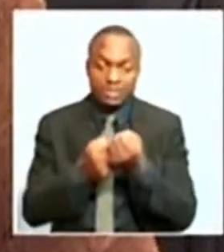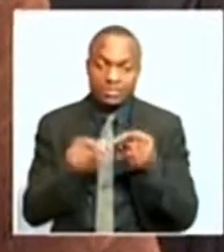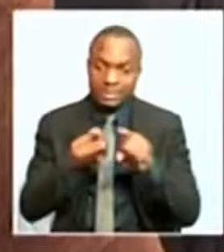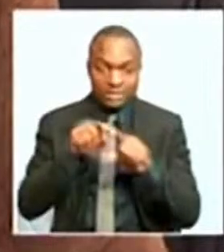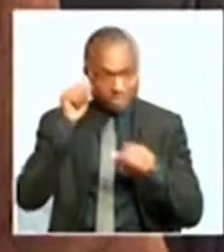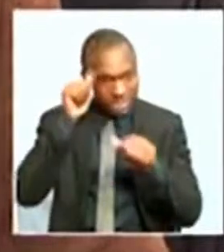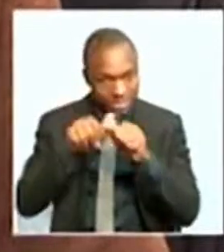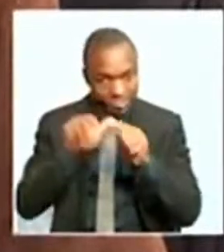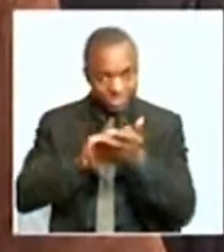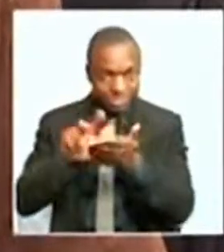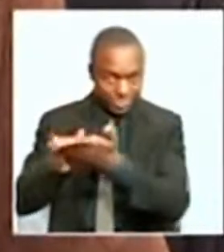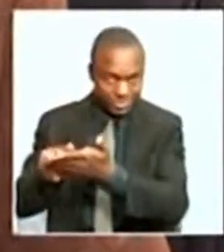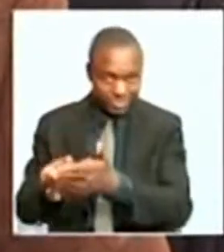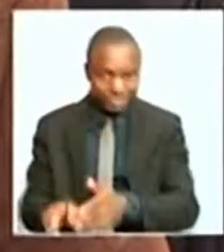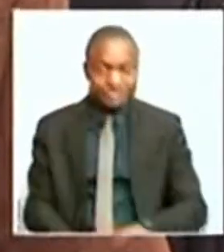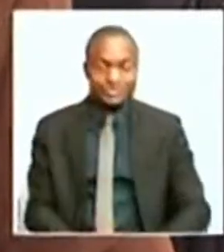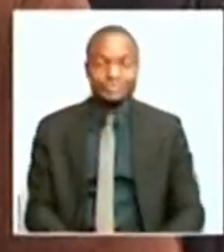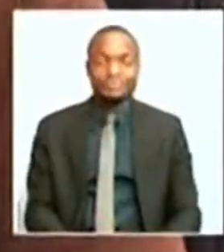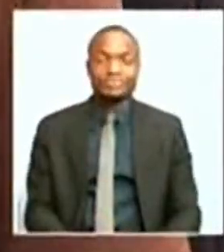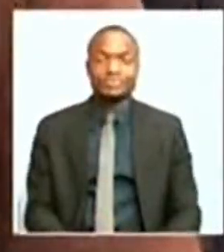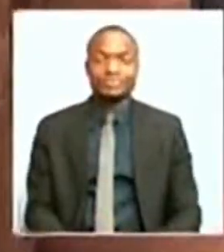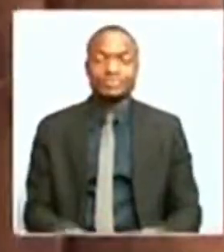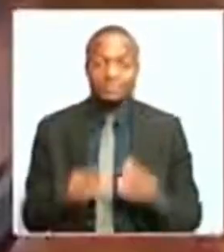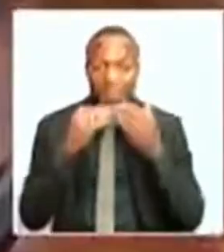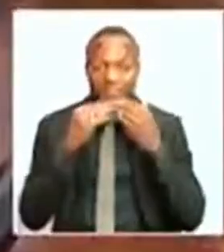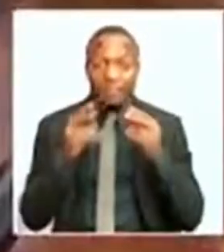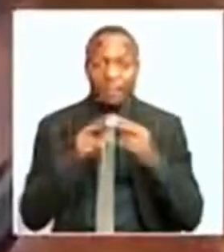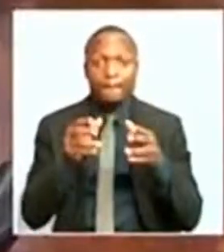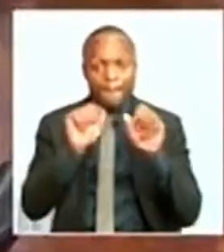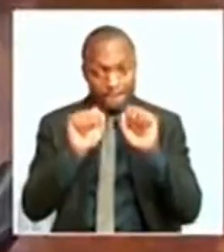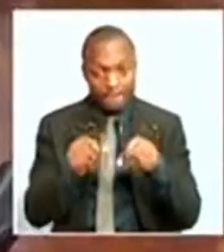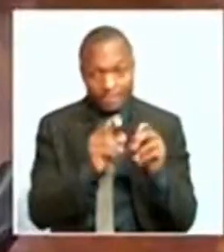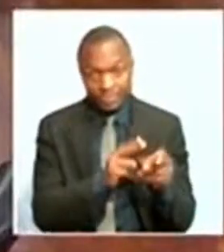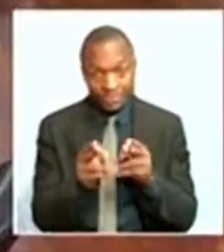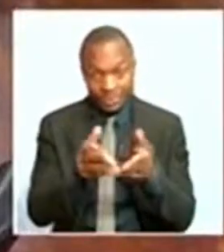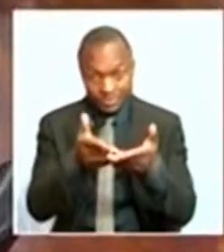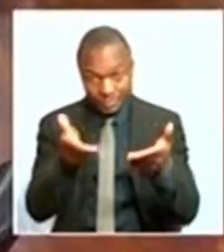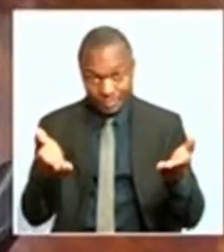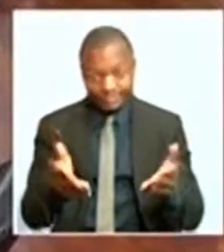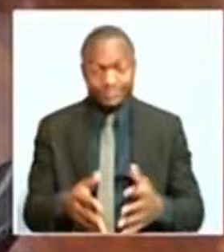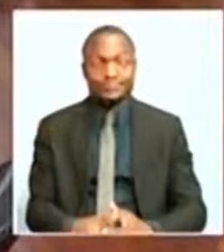signing. Thank you. Thanks so much. You may respond.